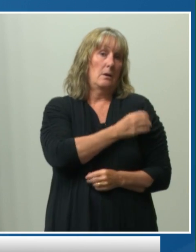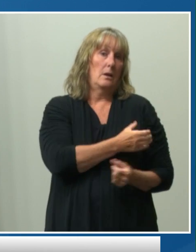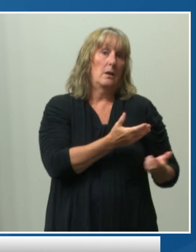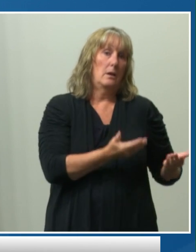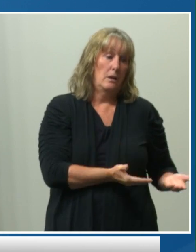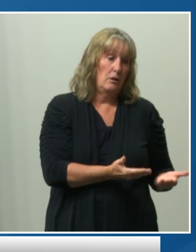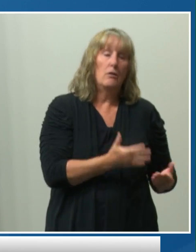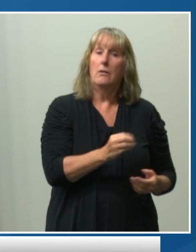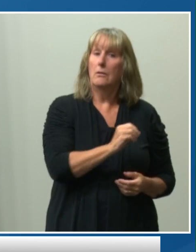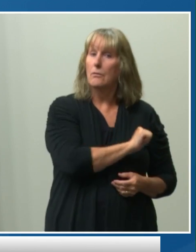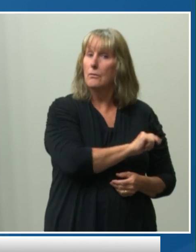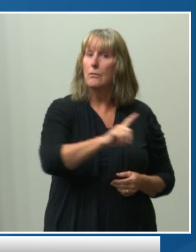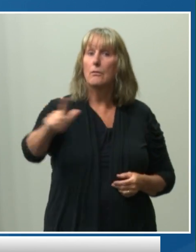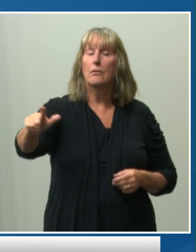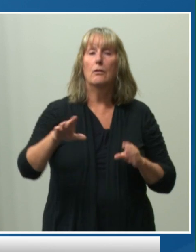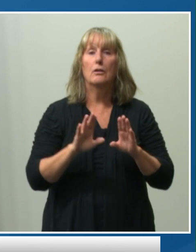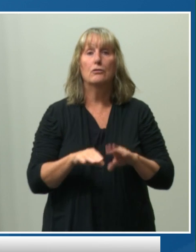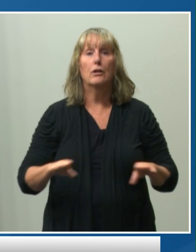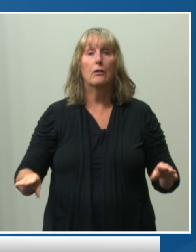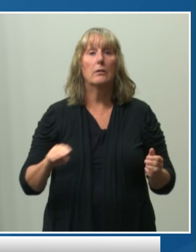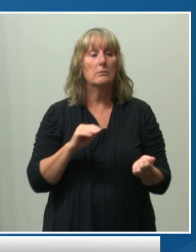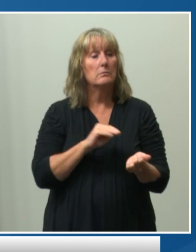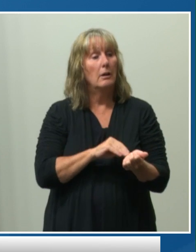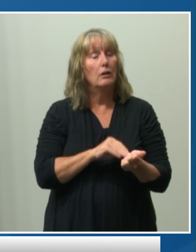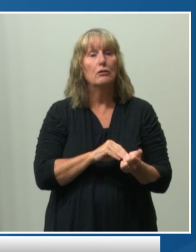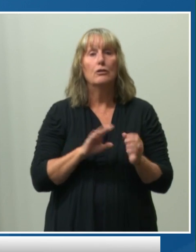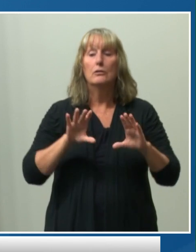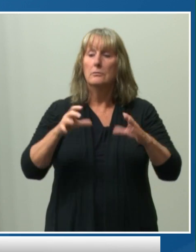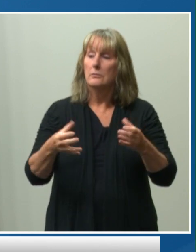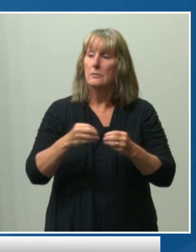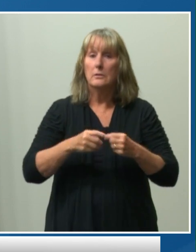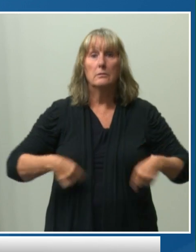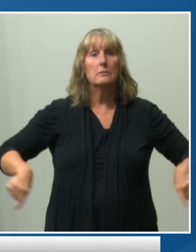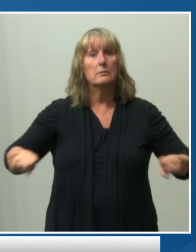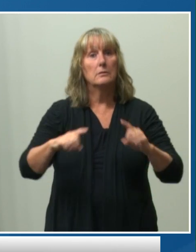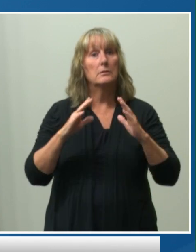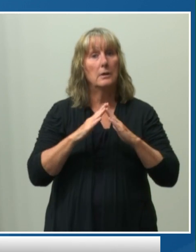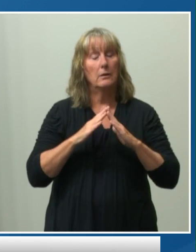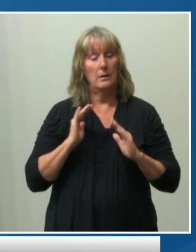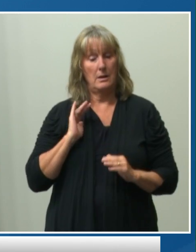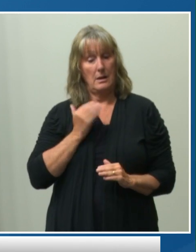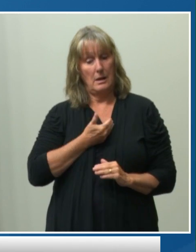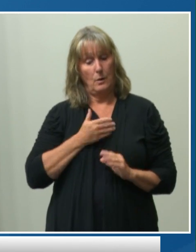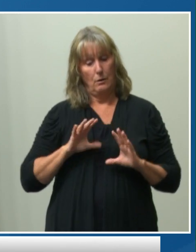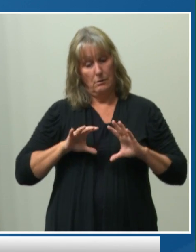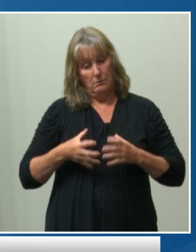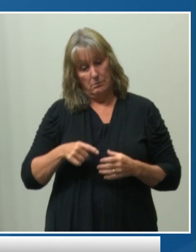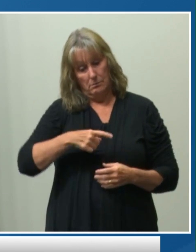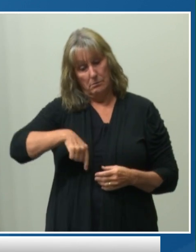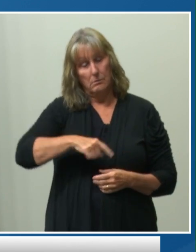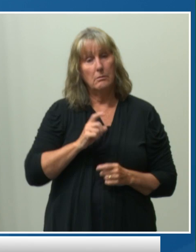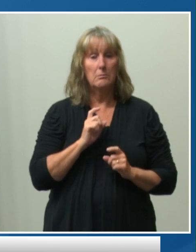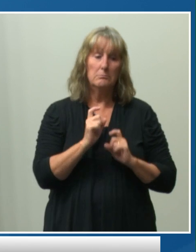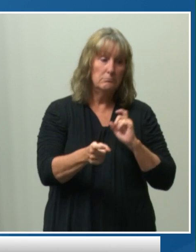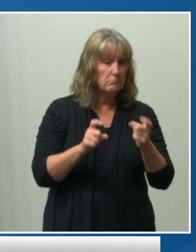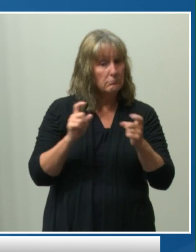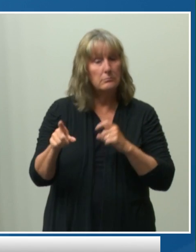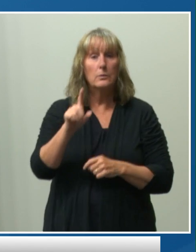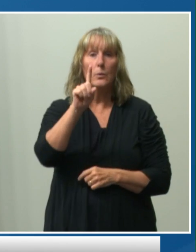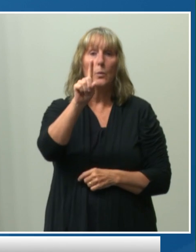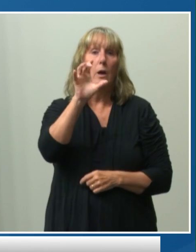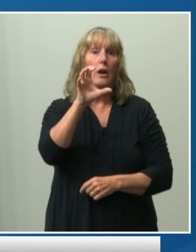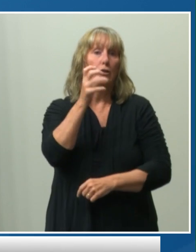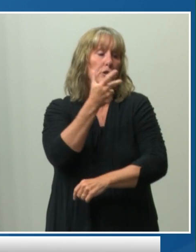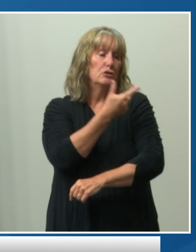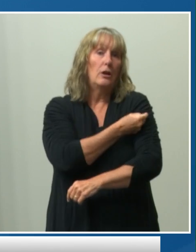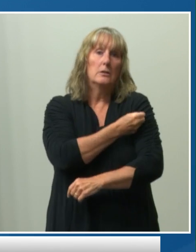every pediatric clinic in town. And here at LPG, we've been giving about 100 doses per week